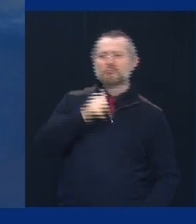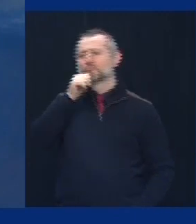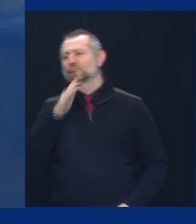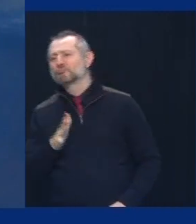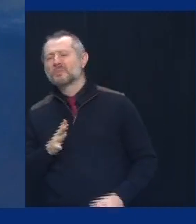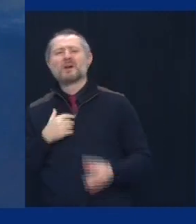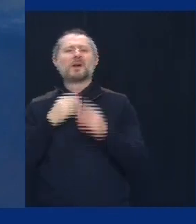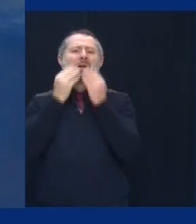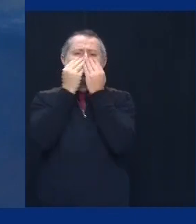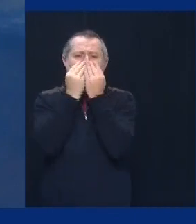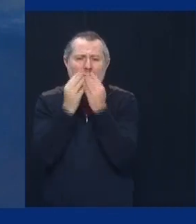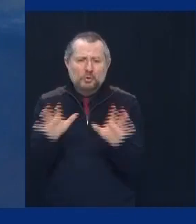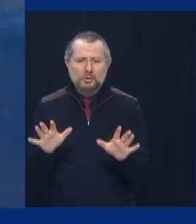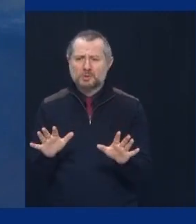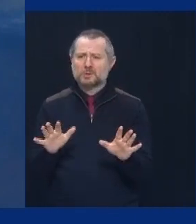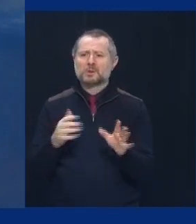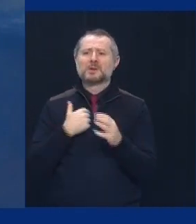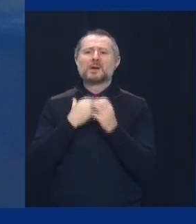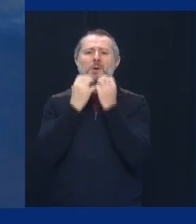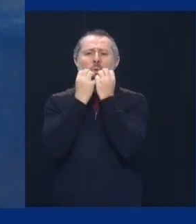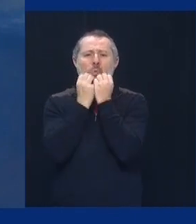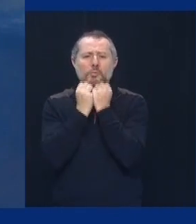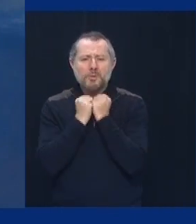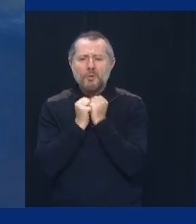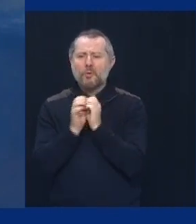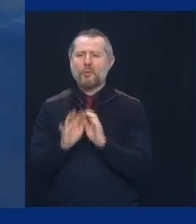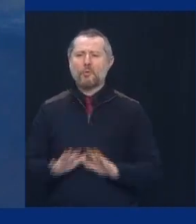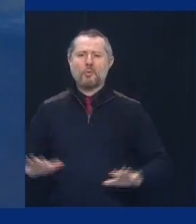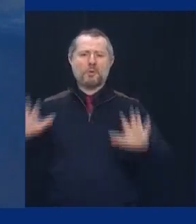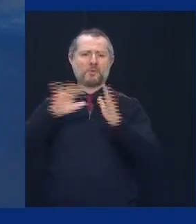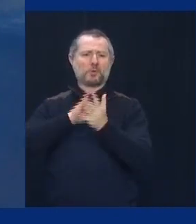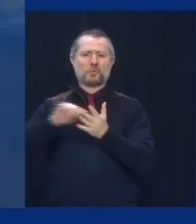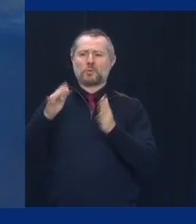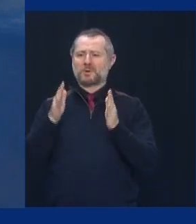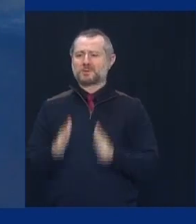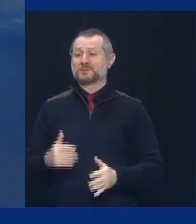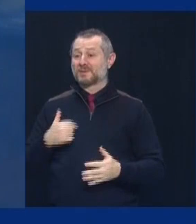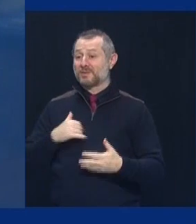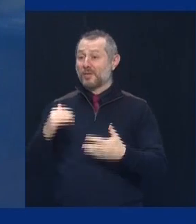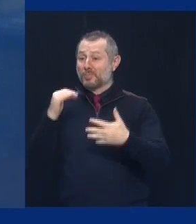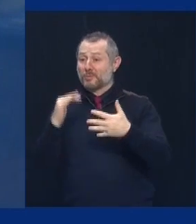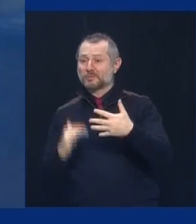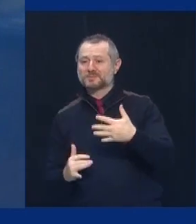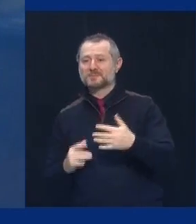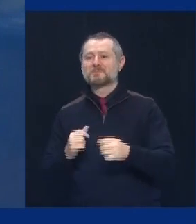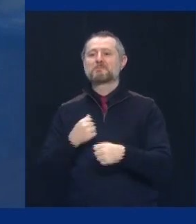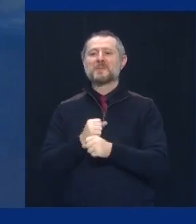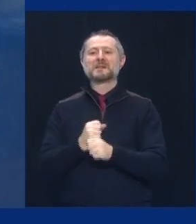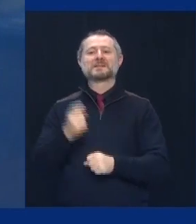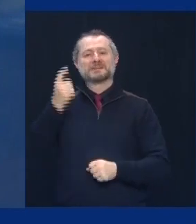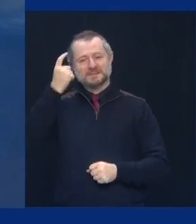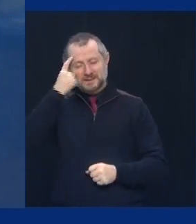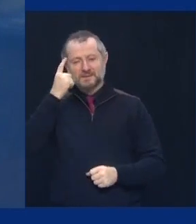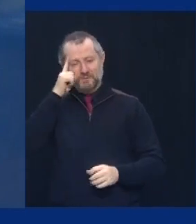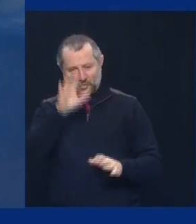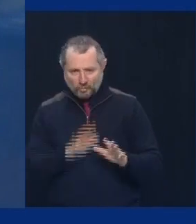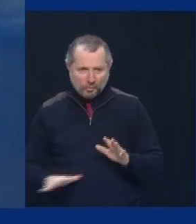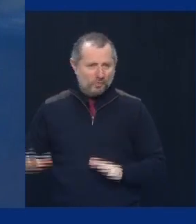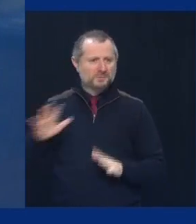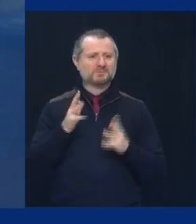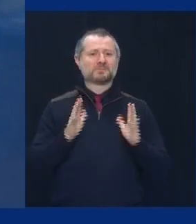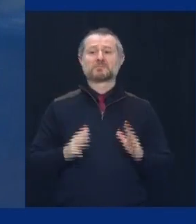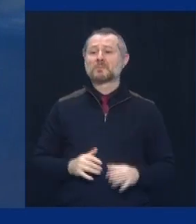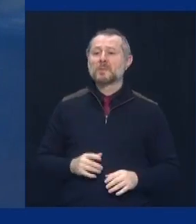me. These are rules that make sense for everyone, and it is basically all